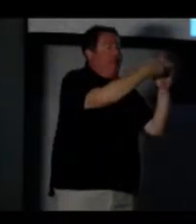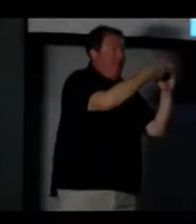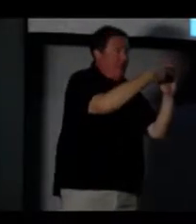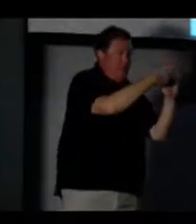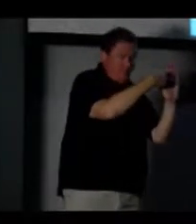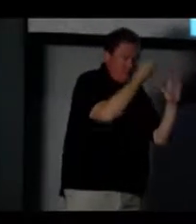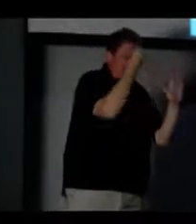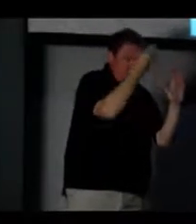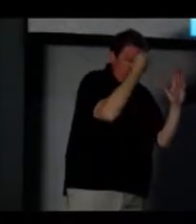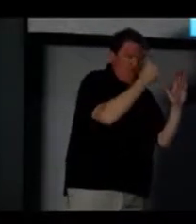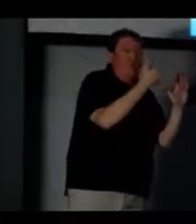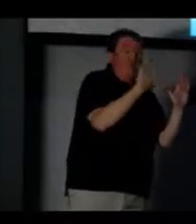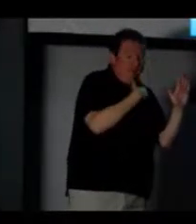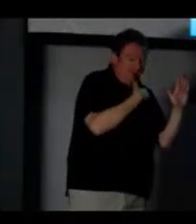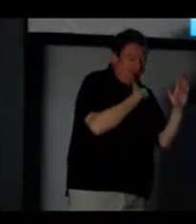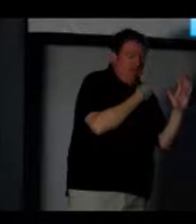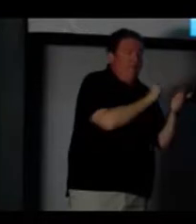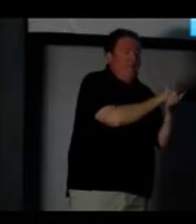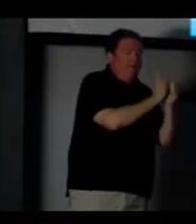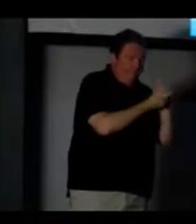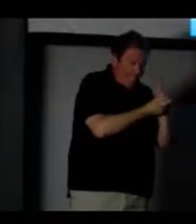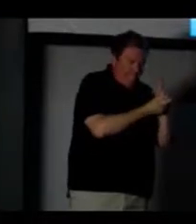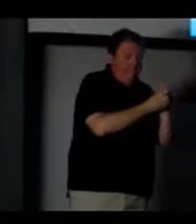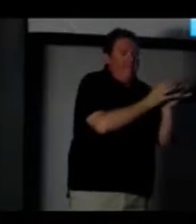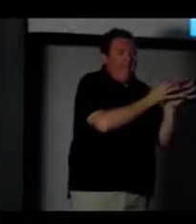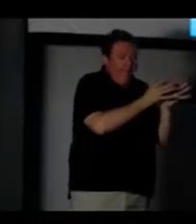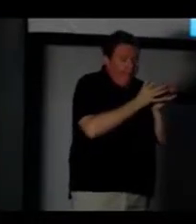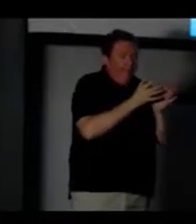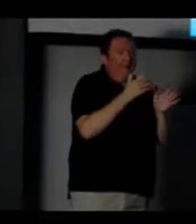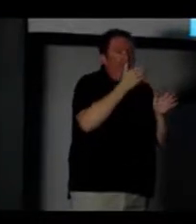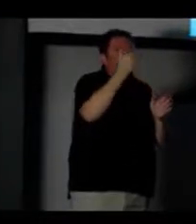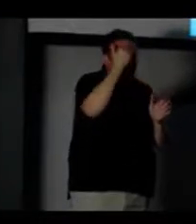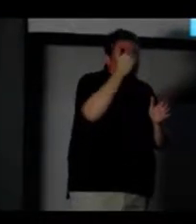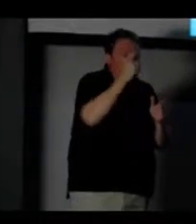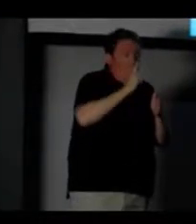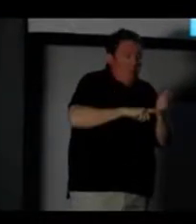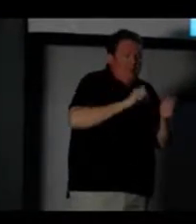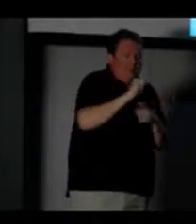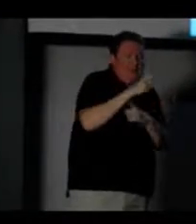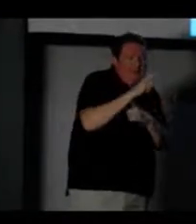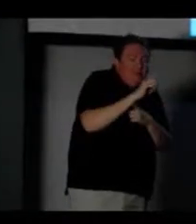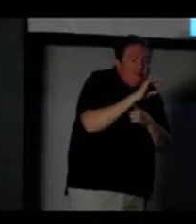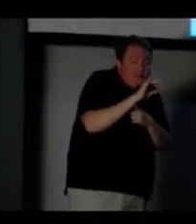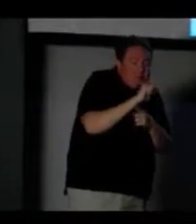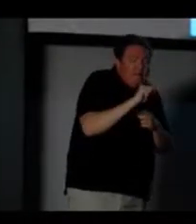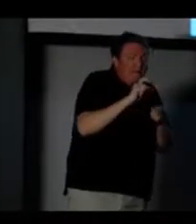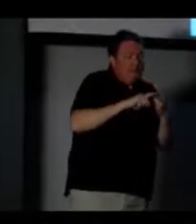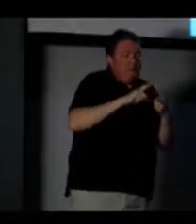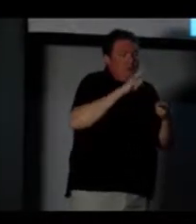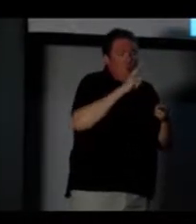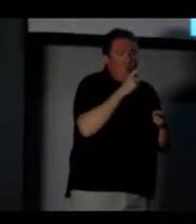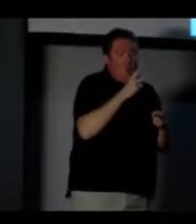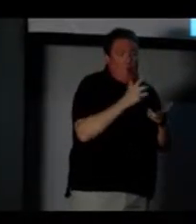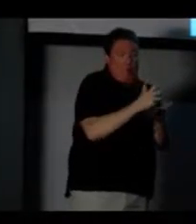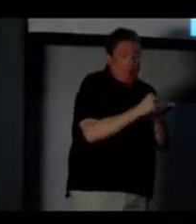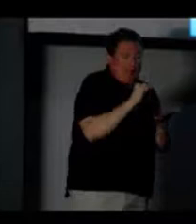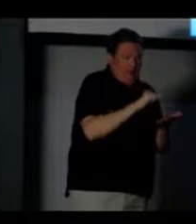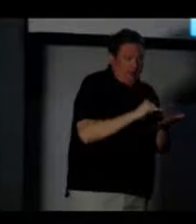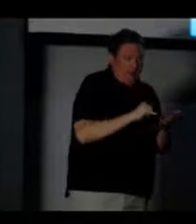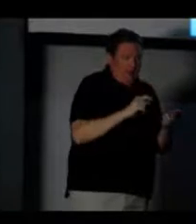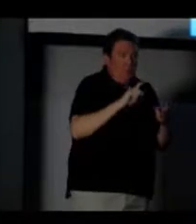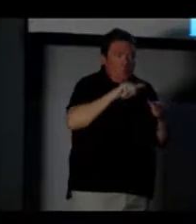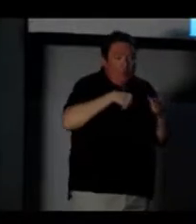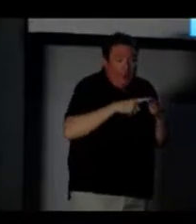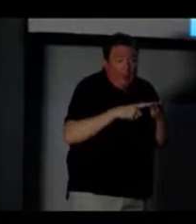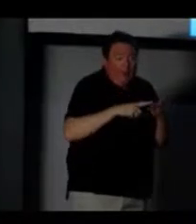on them about what the species is, what the specimen is in our world, who collected it, when they collected it, and where they collected